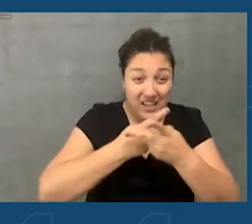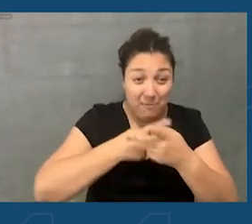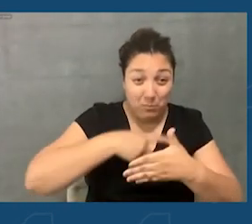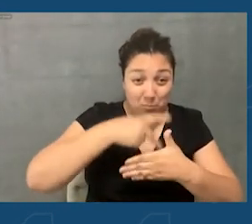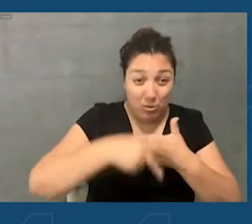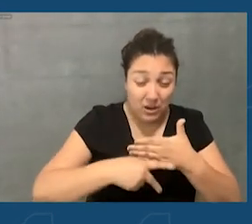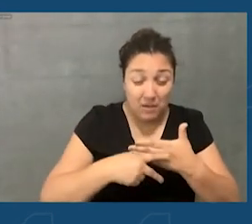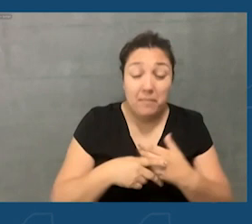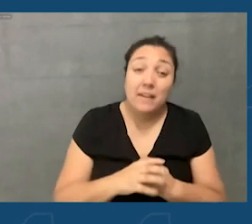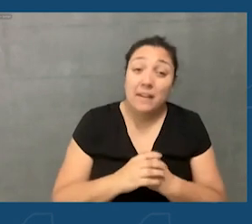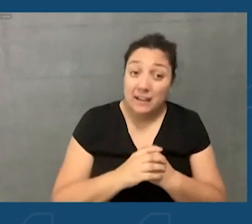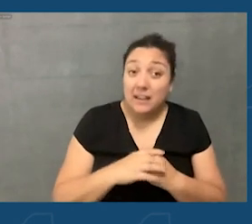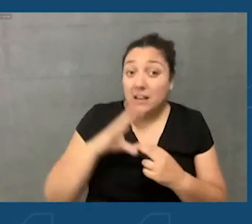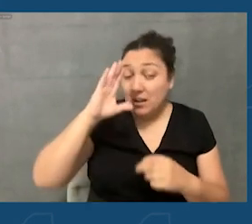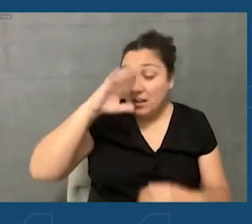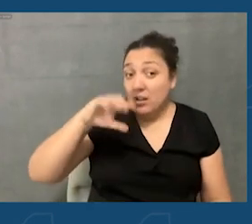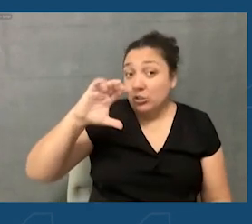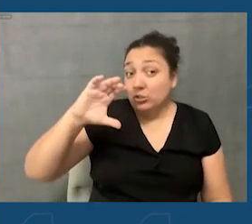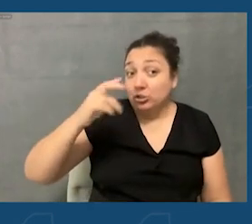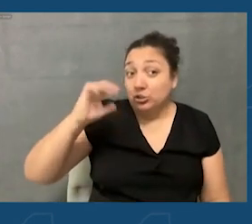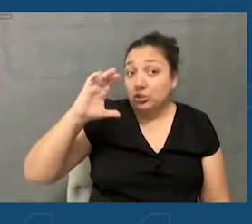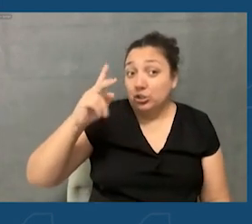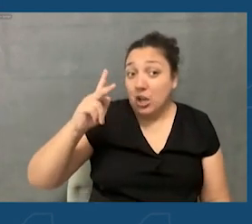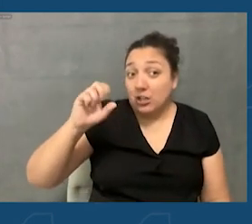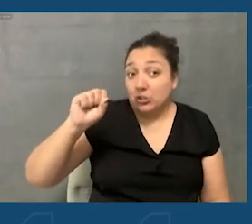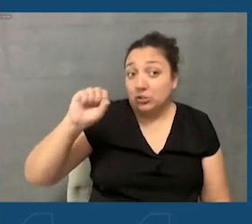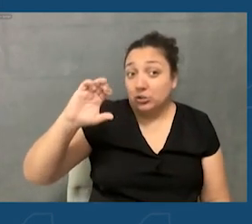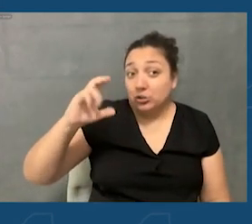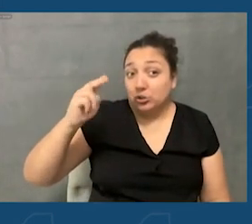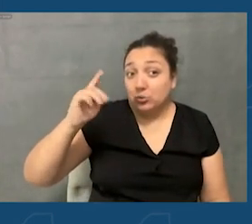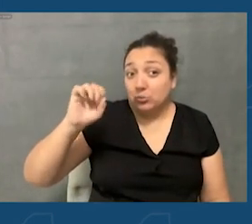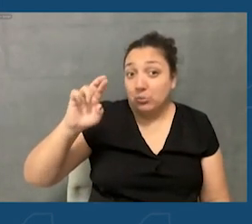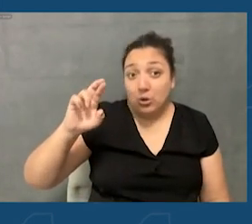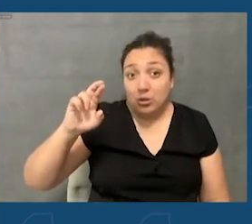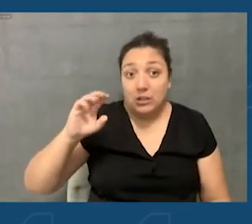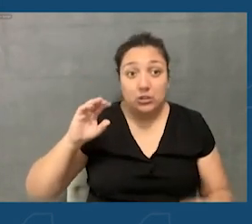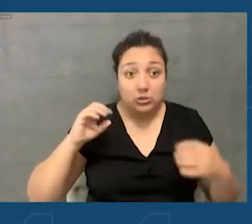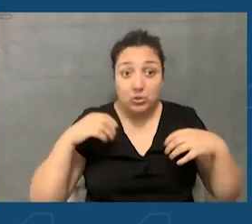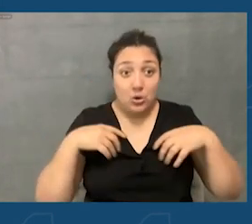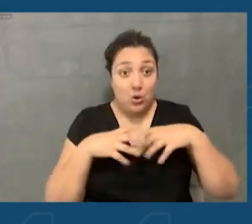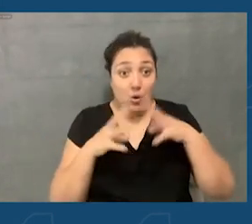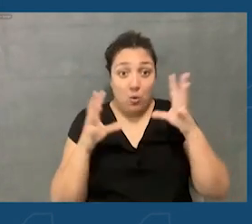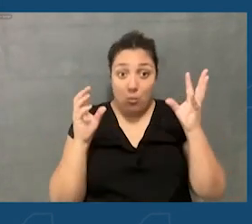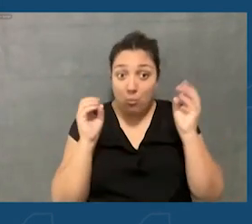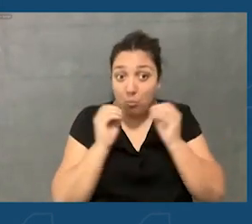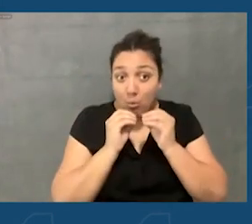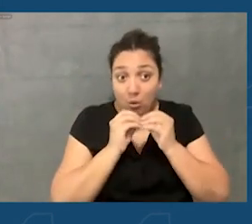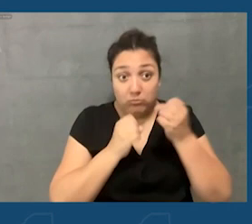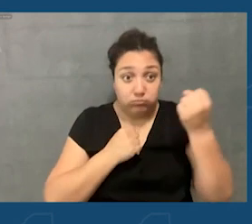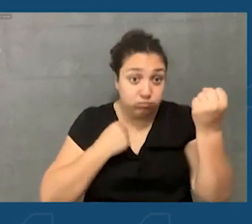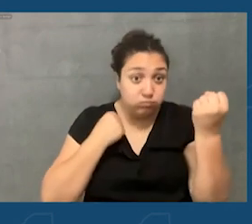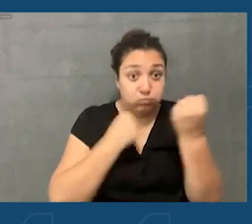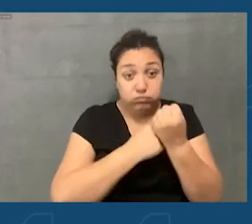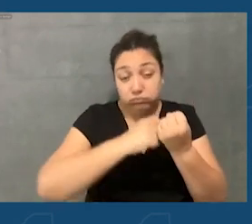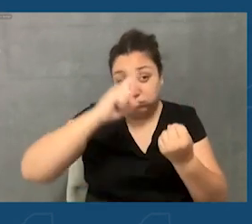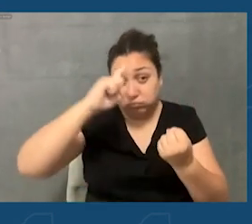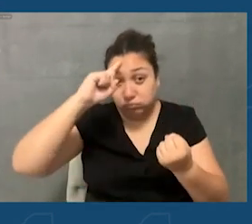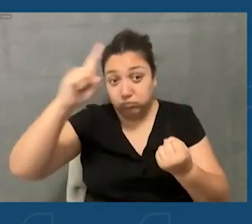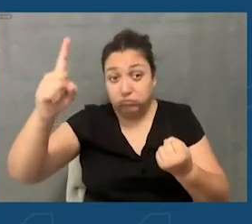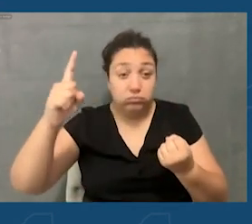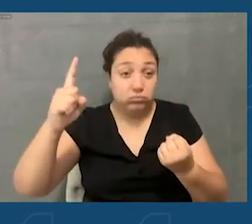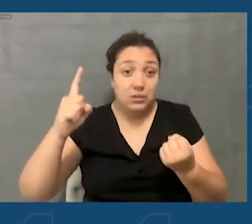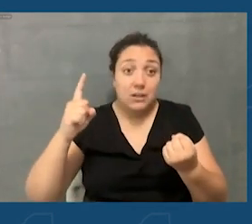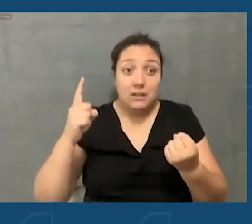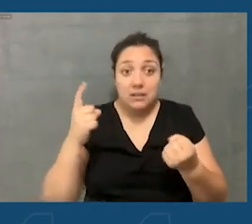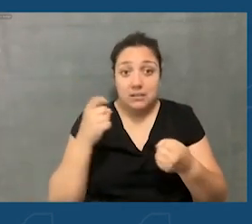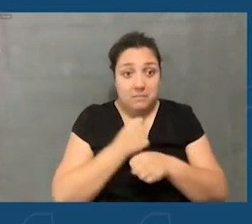represented by Chuck Schumer, and there is no more loud, forceful advocate in a very intelligent, meaningful way to make these